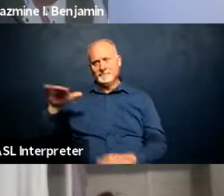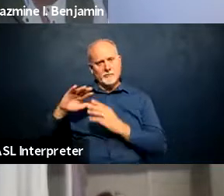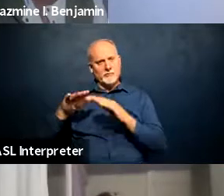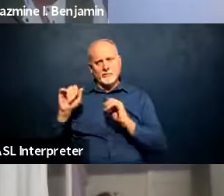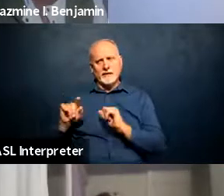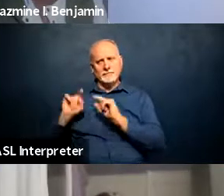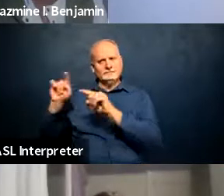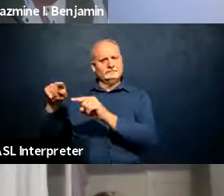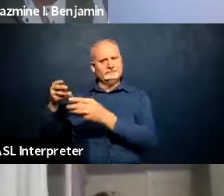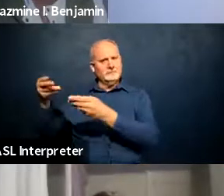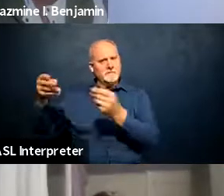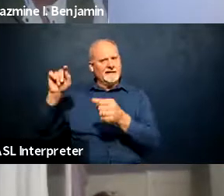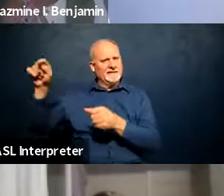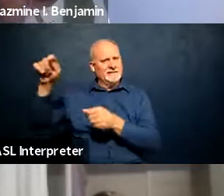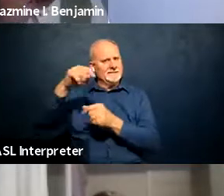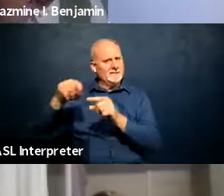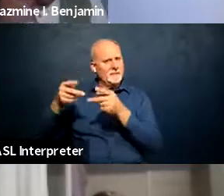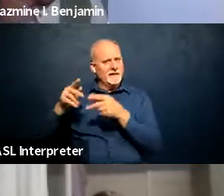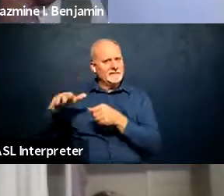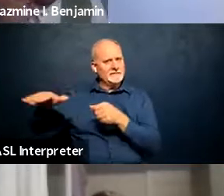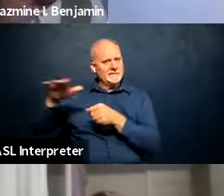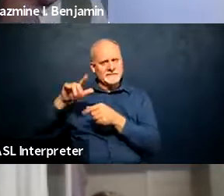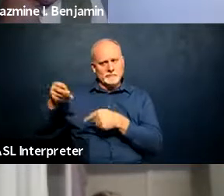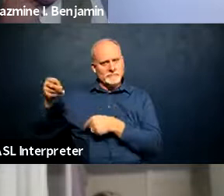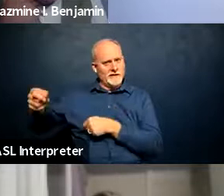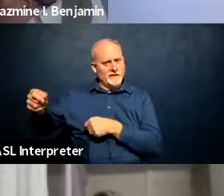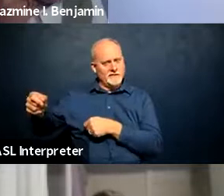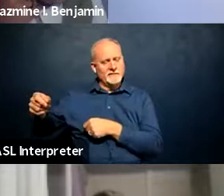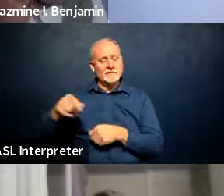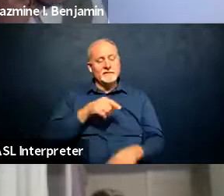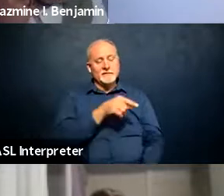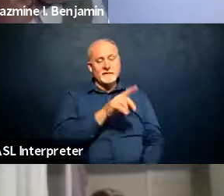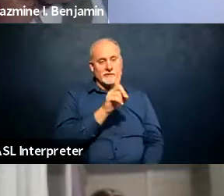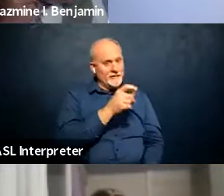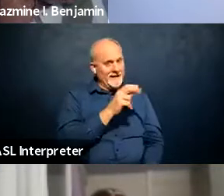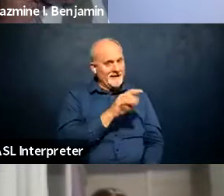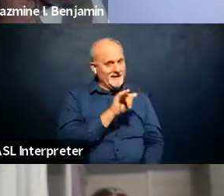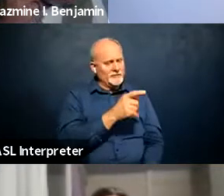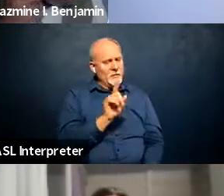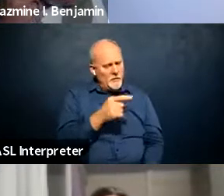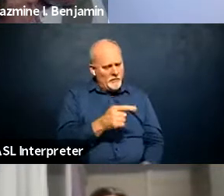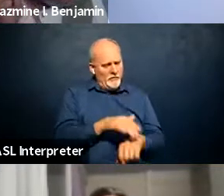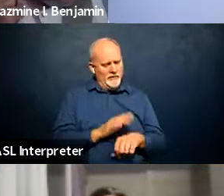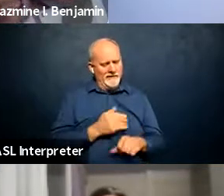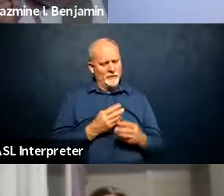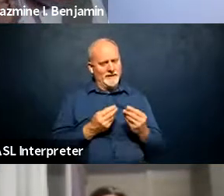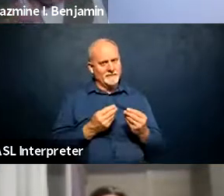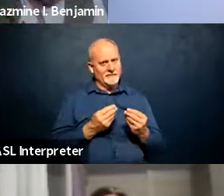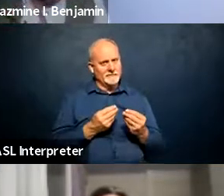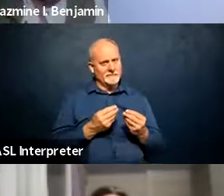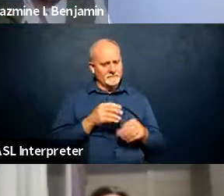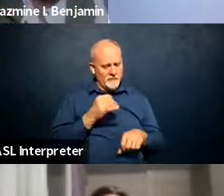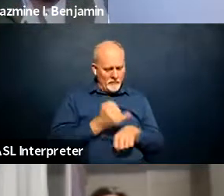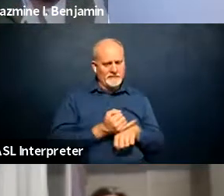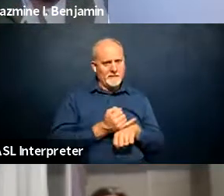can use LaserBucks to pay for things. And if you've got Dragon Cash, it's only available for dining on